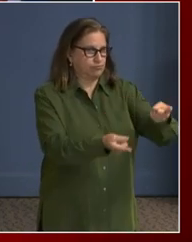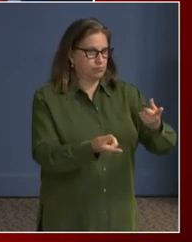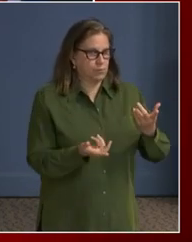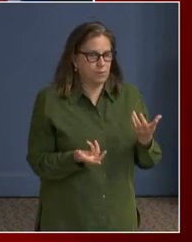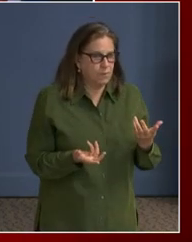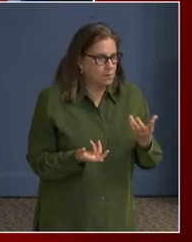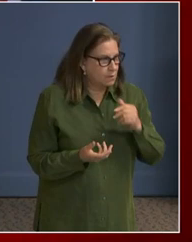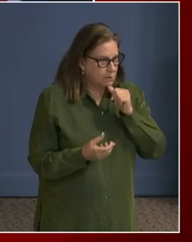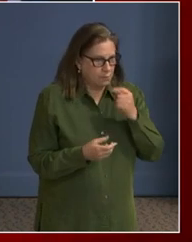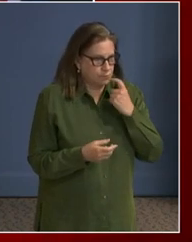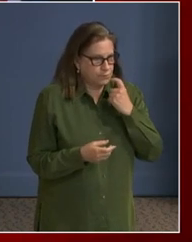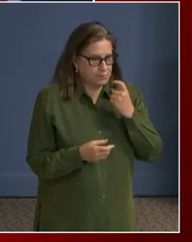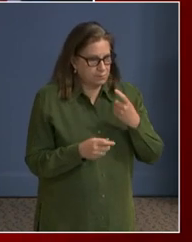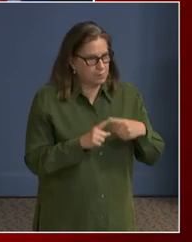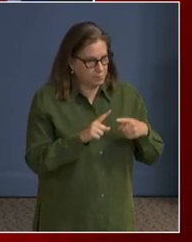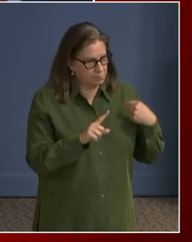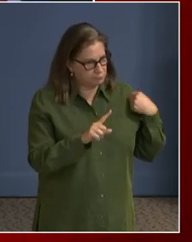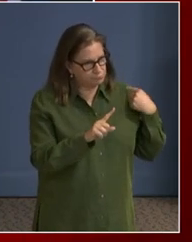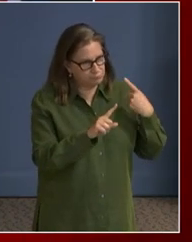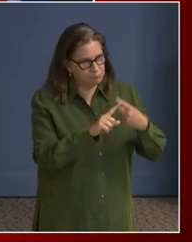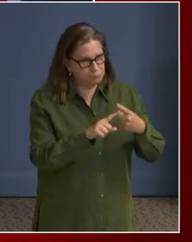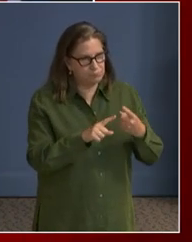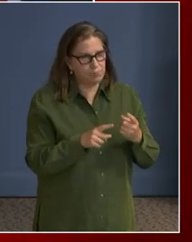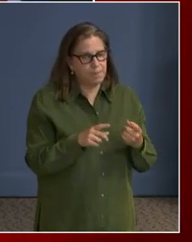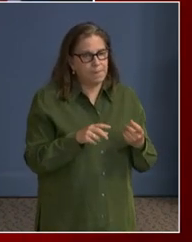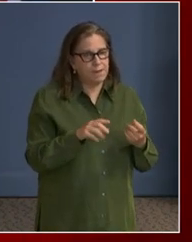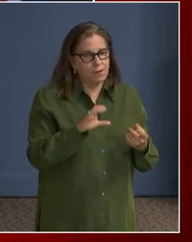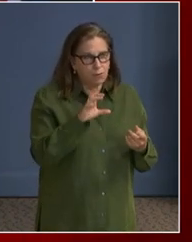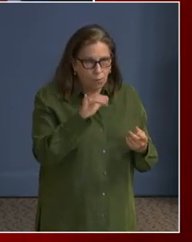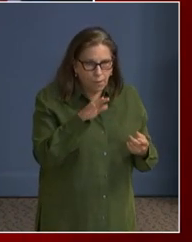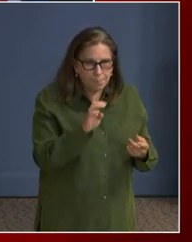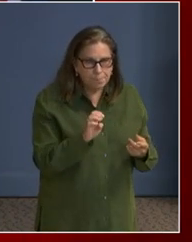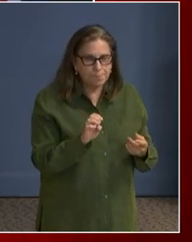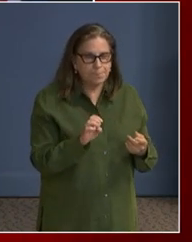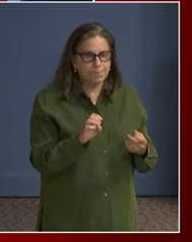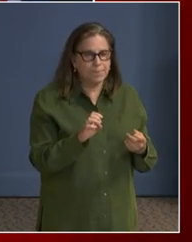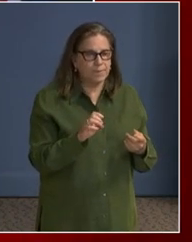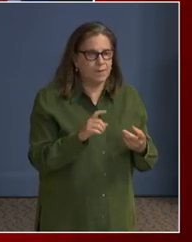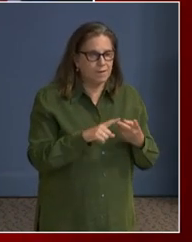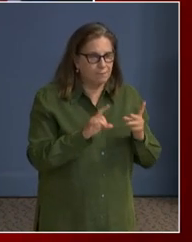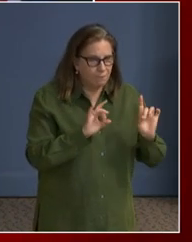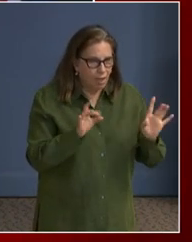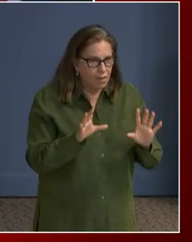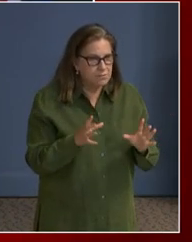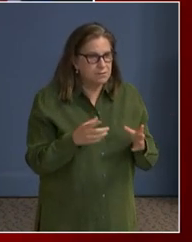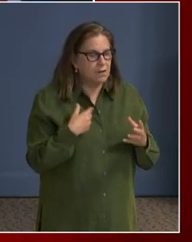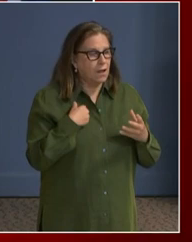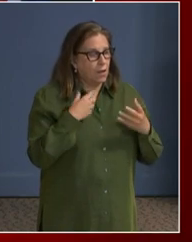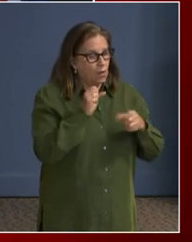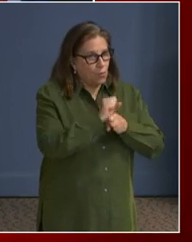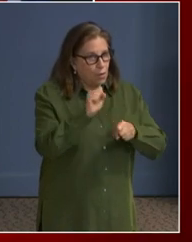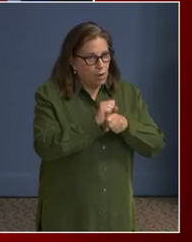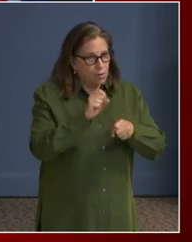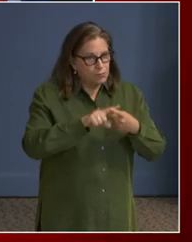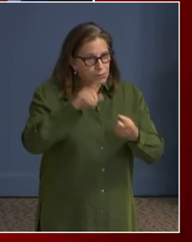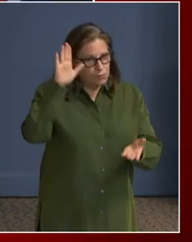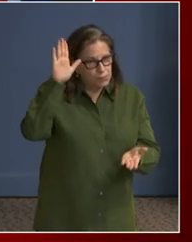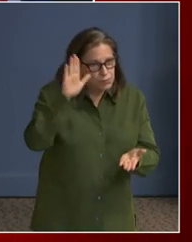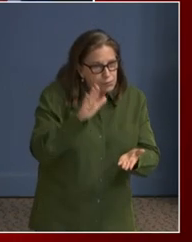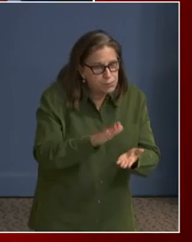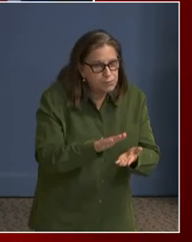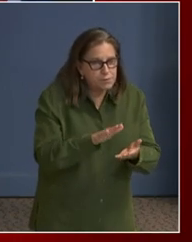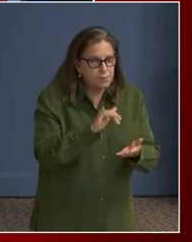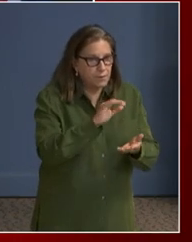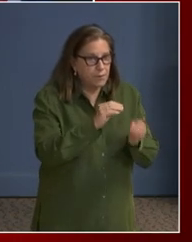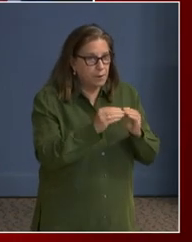other category of violent crime, we've had significant progress in reducing those numbers across the city. And it's the gun